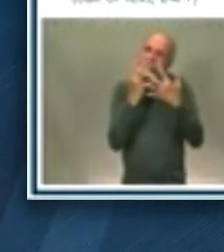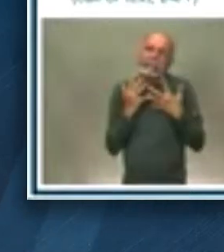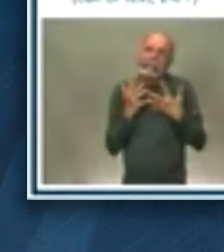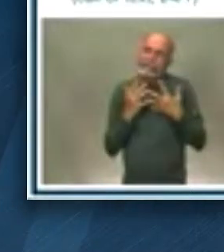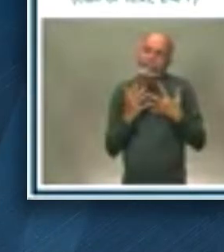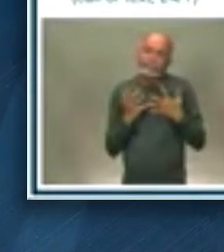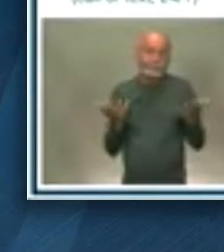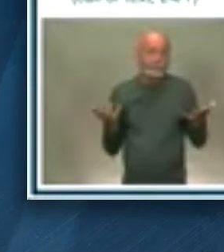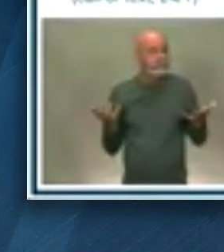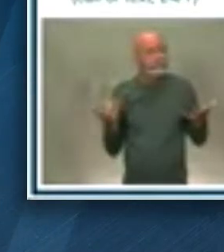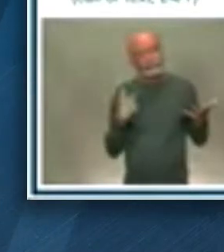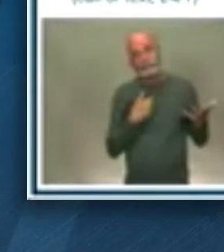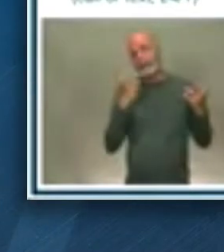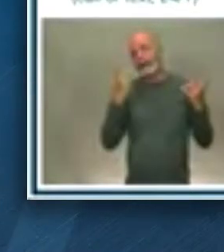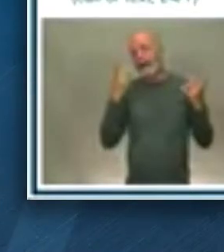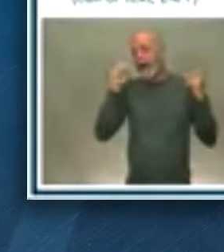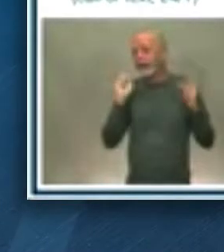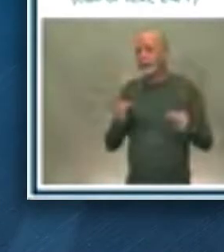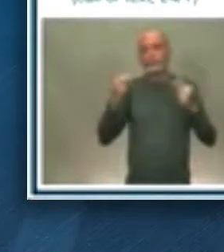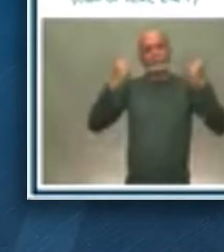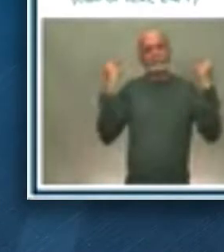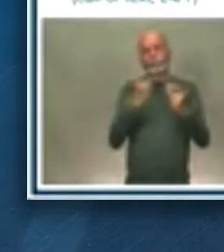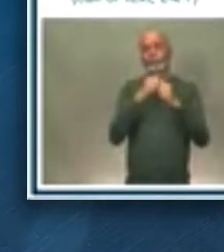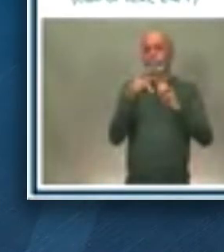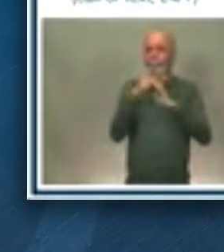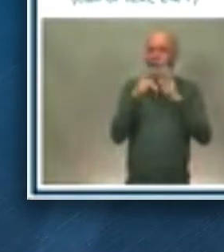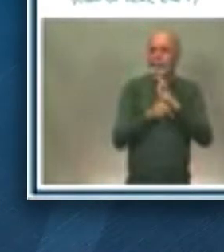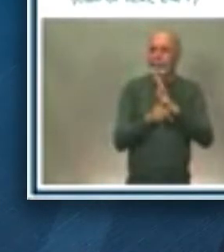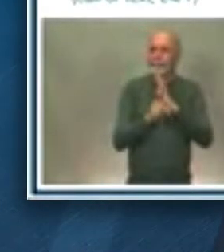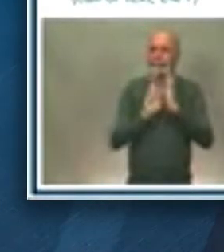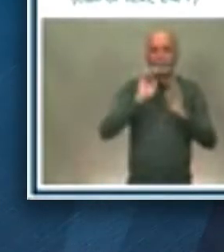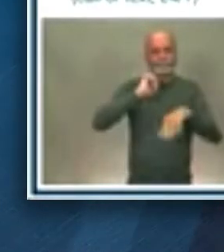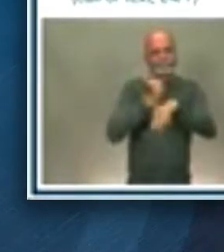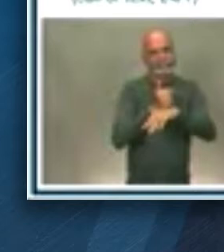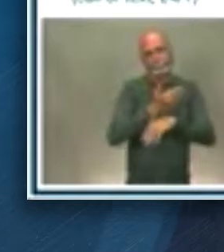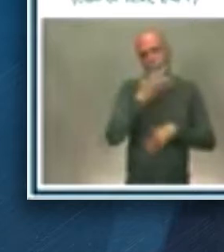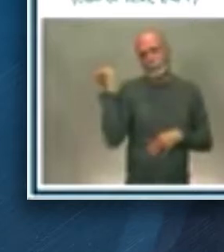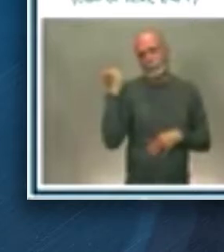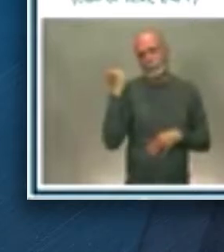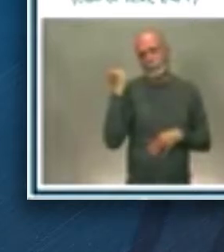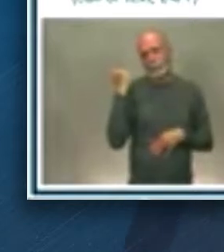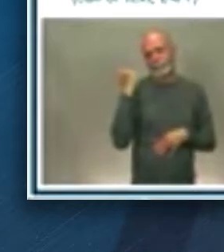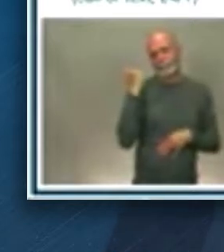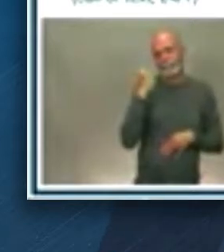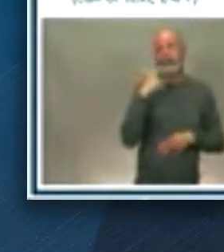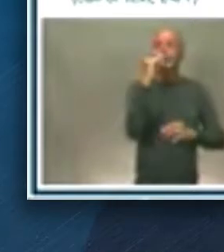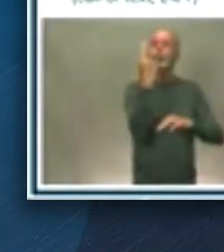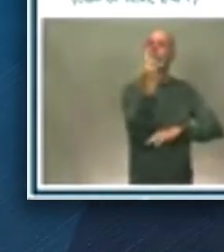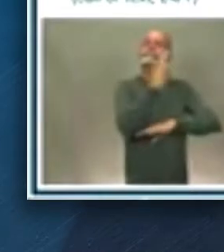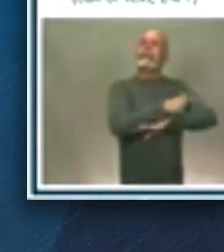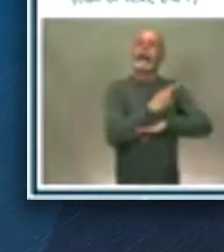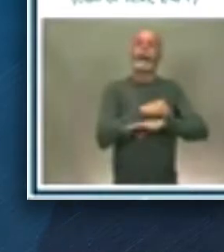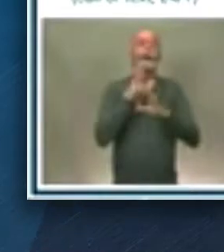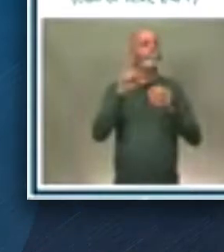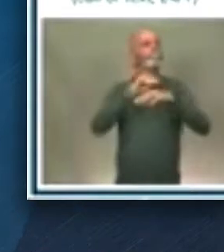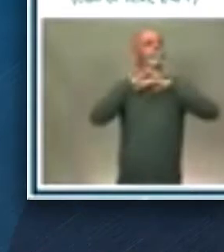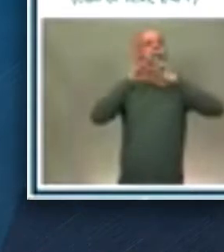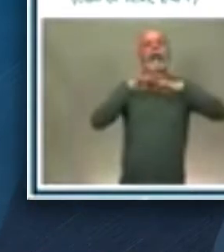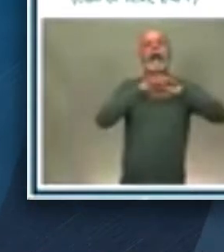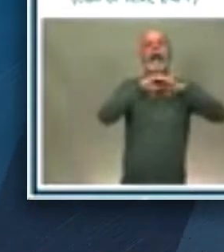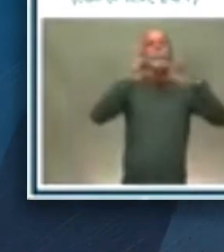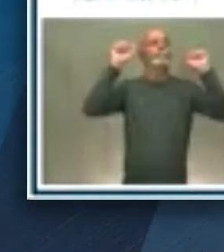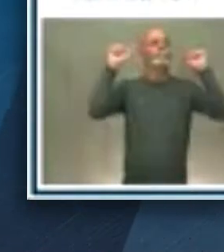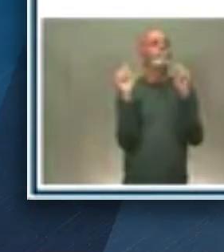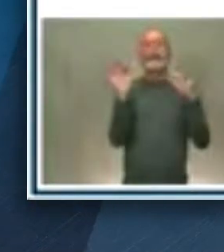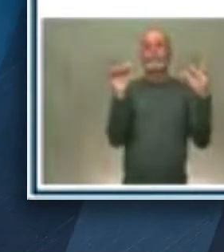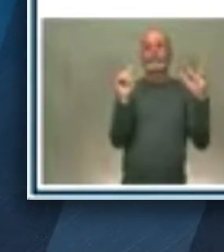are going to require good policy going forward. And if I had a magic wand, I would have pulled it out last week and fixed it. But we just don't have it. But we have to address